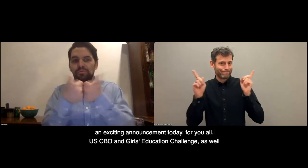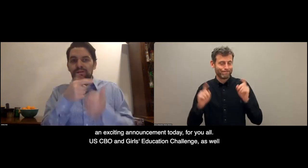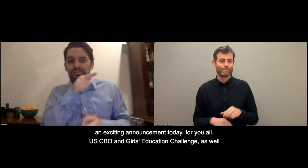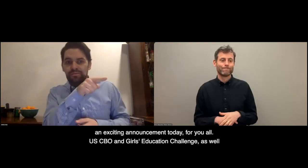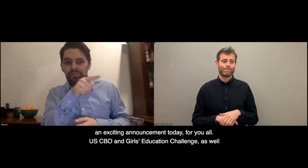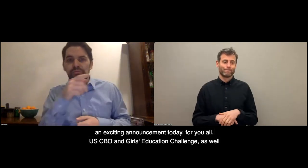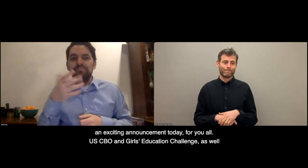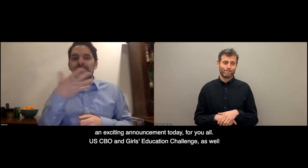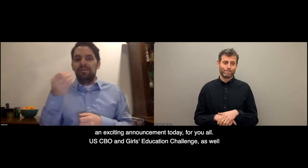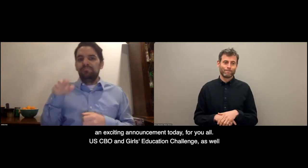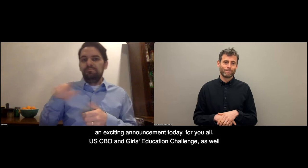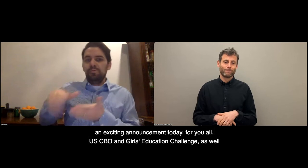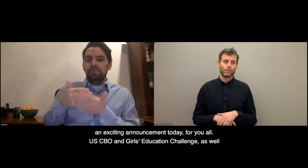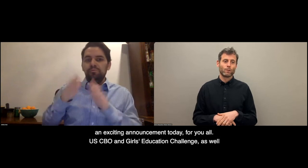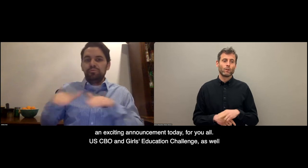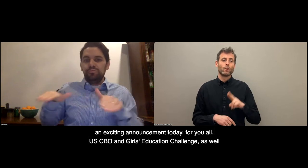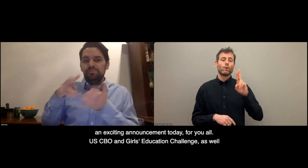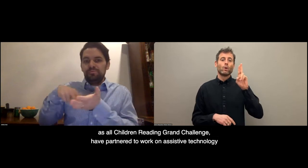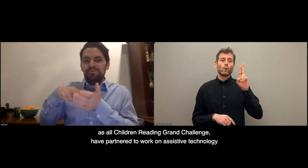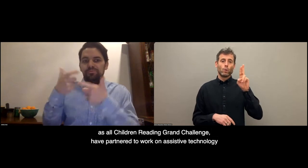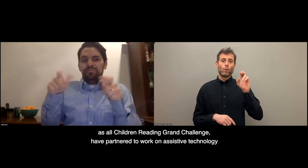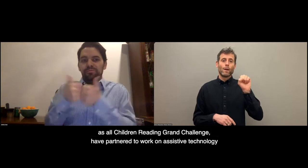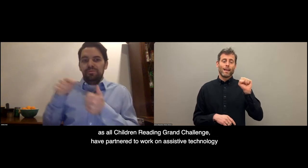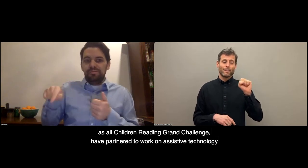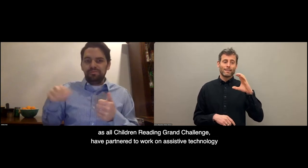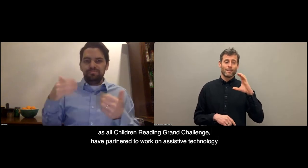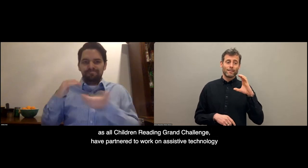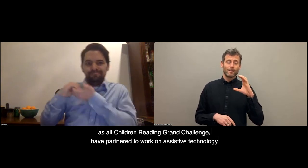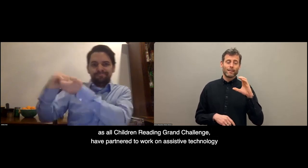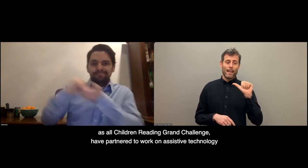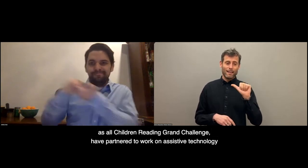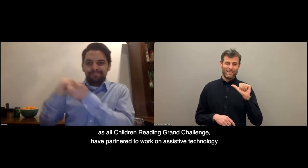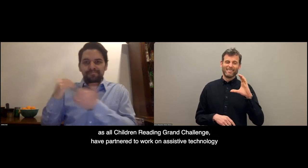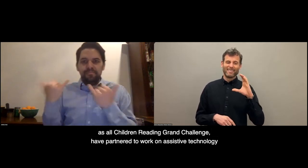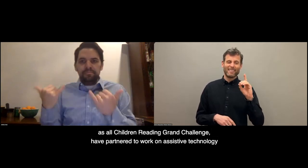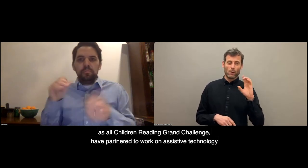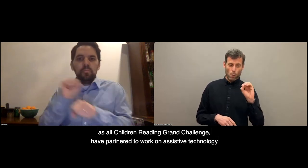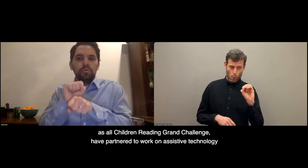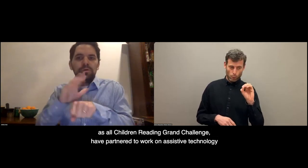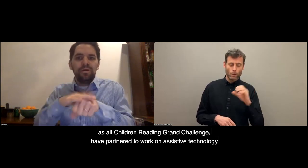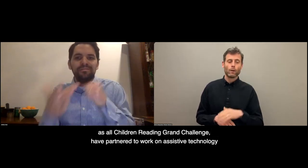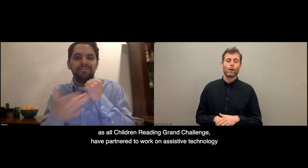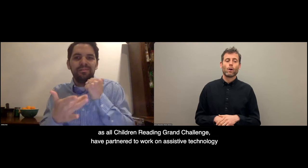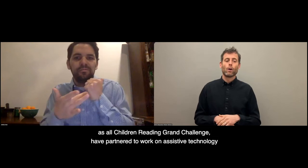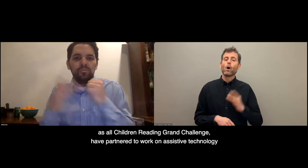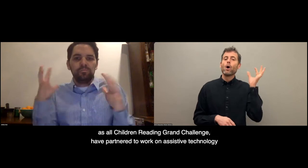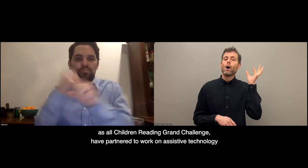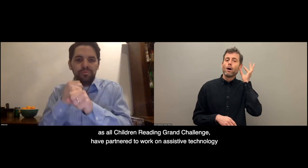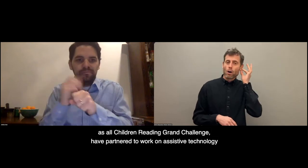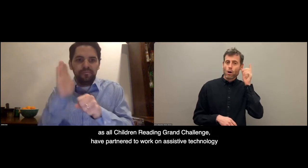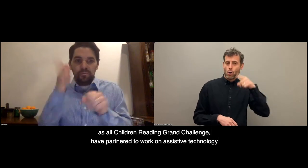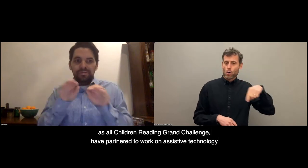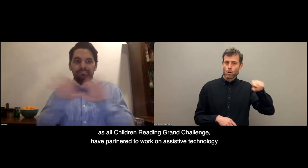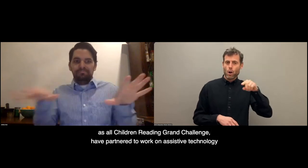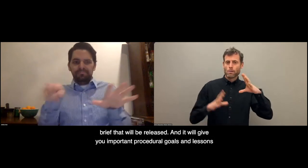USCDO and Girls Education Challenge, as well as All Children Reading Grand Challenge, have partnered to work